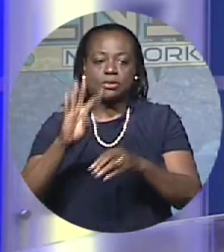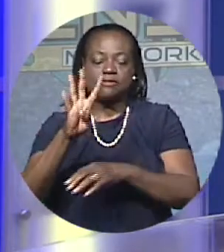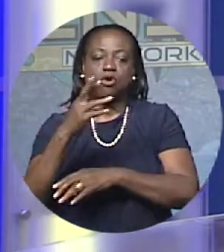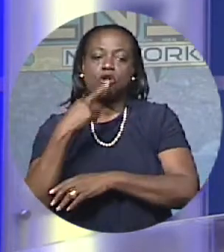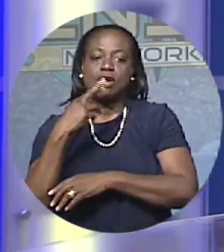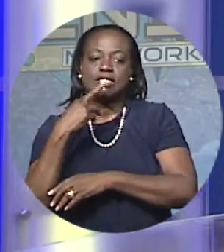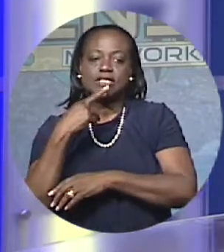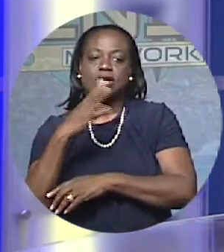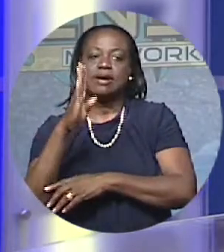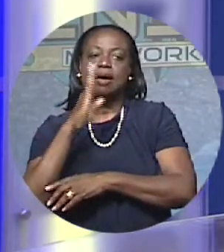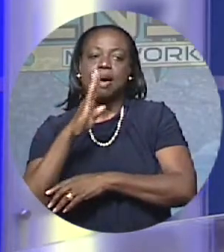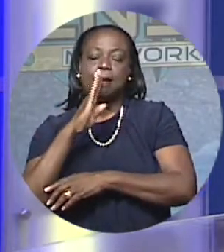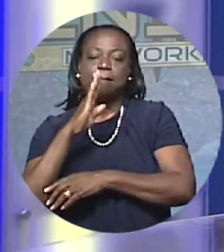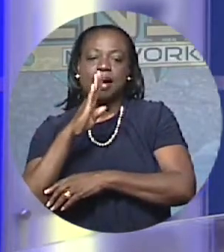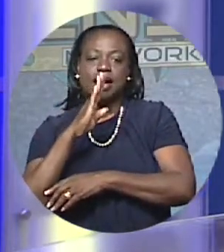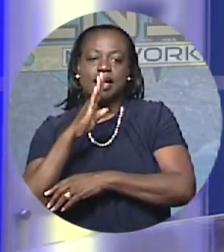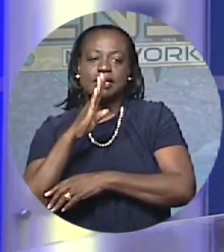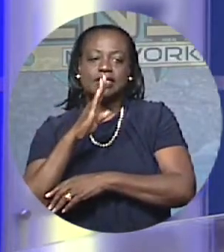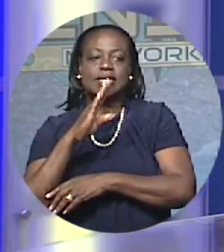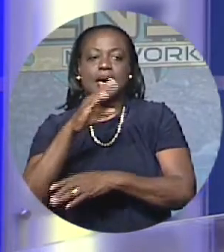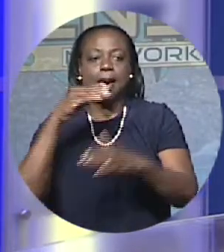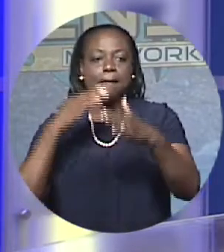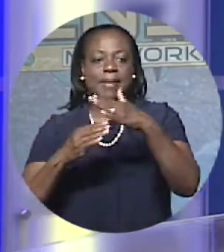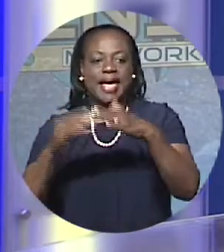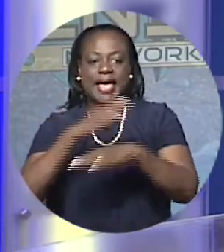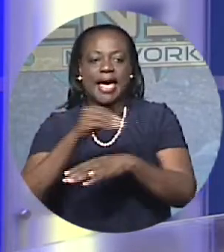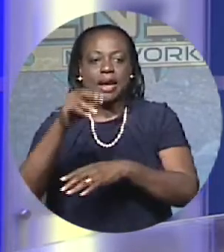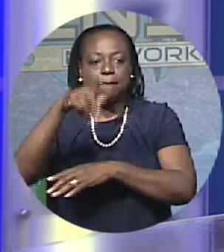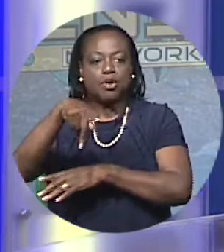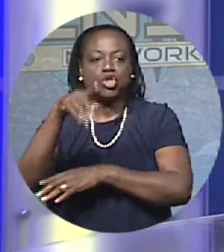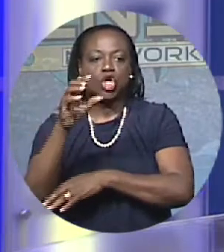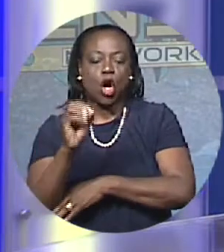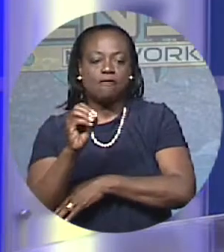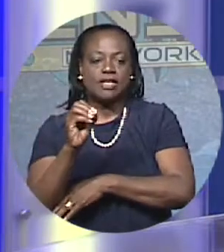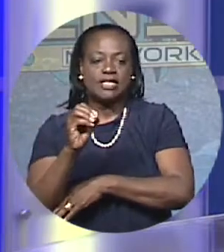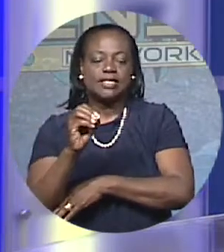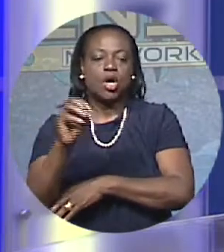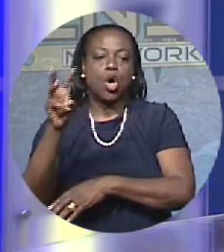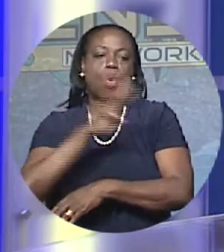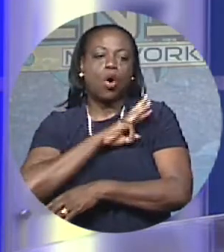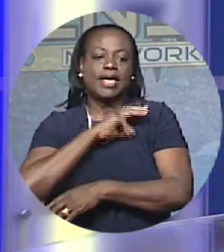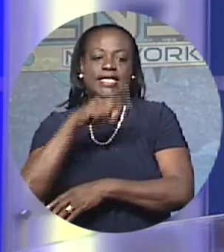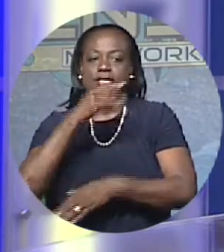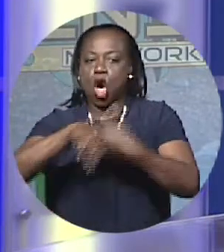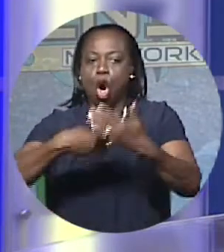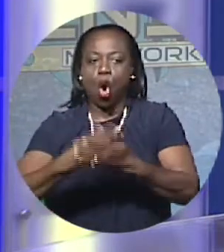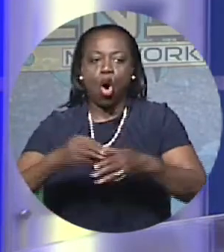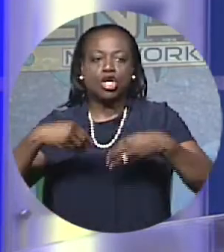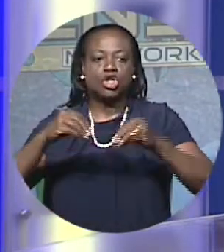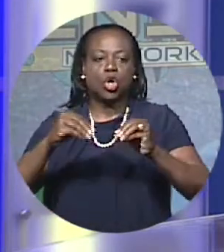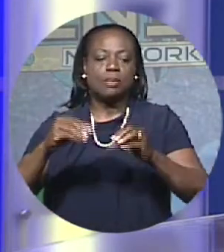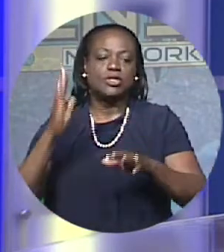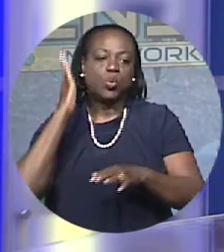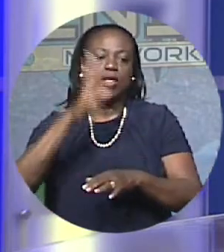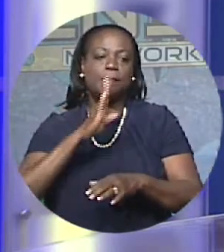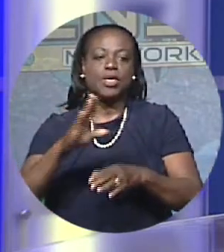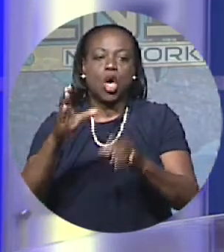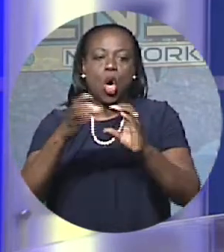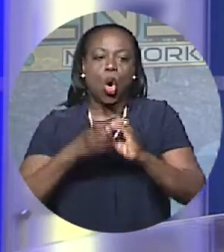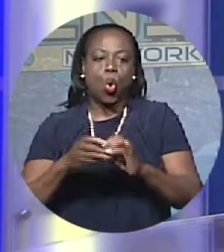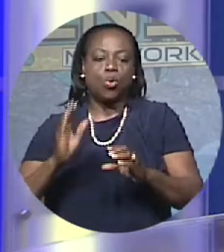restaurants, bars, lounges, a bank, and even a post office. According to Joaquin, all concessions are and will be owned by